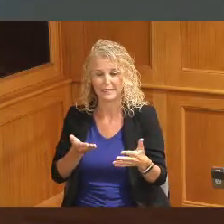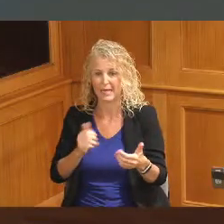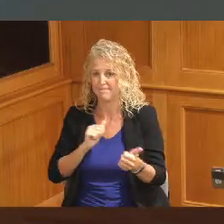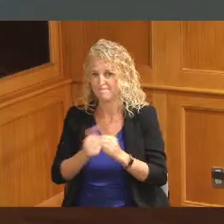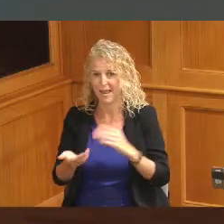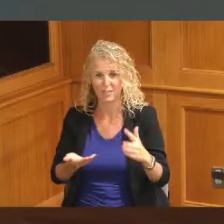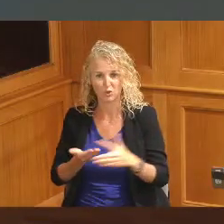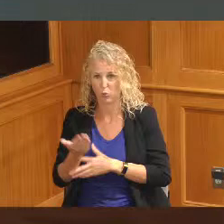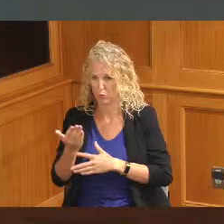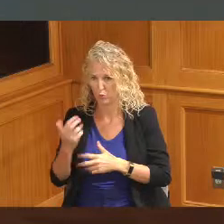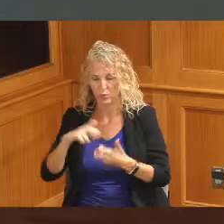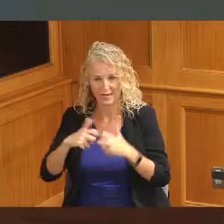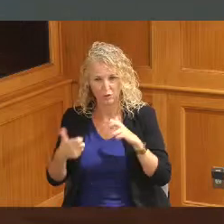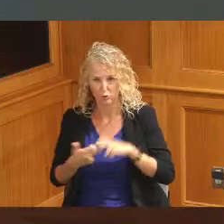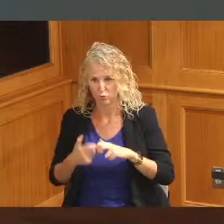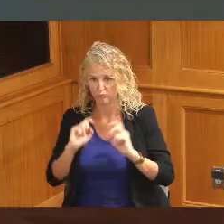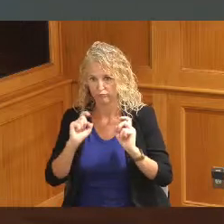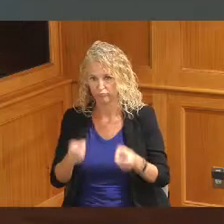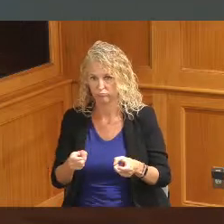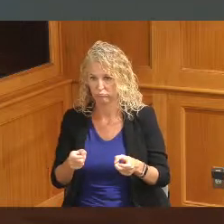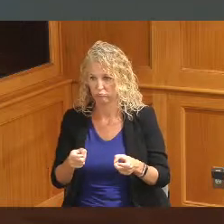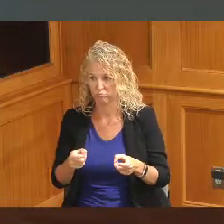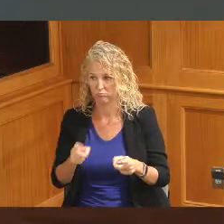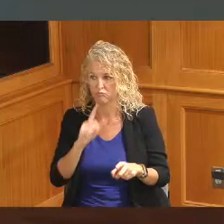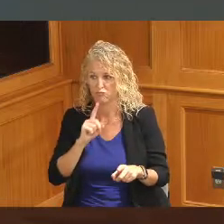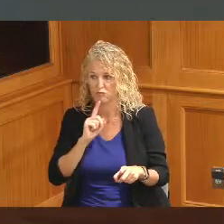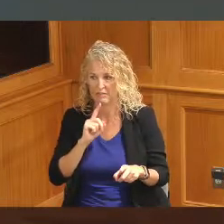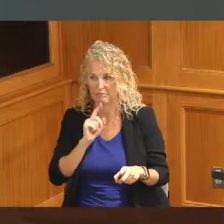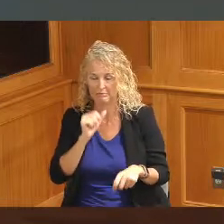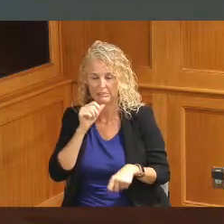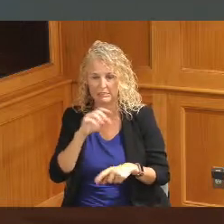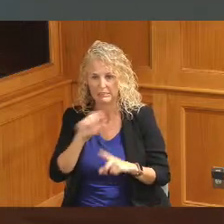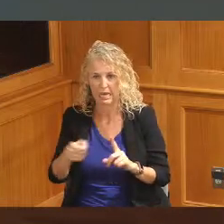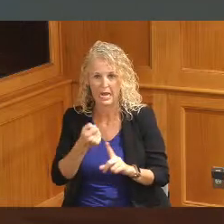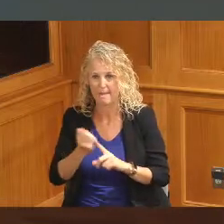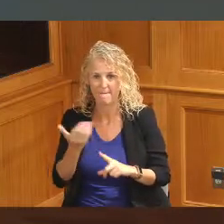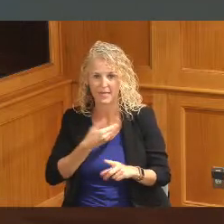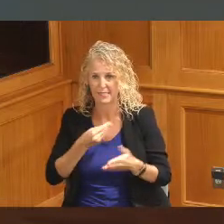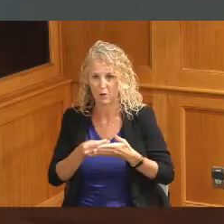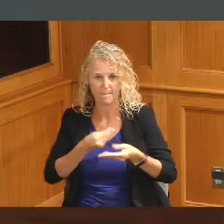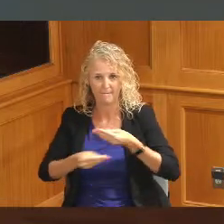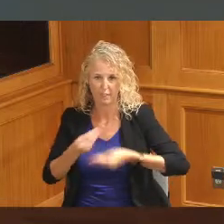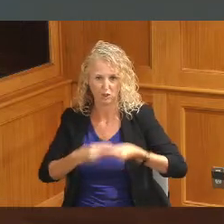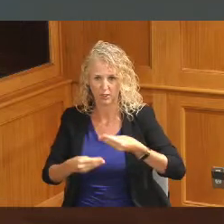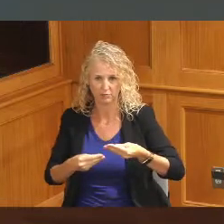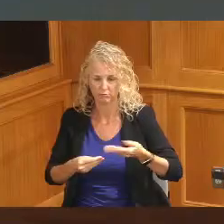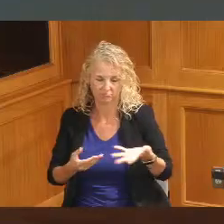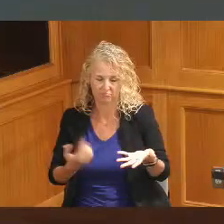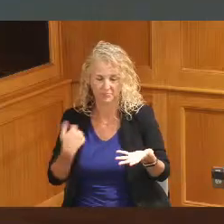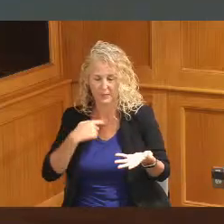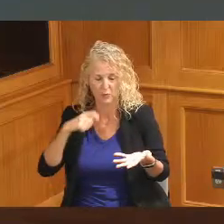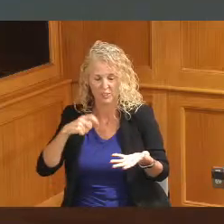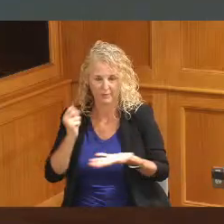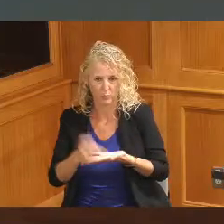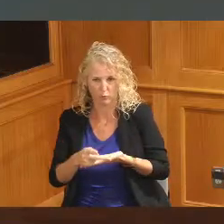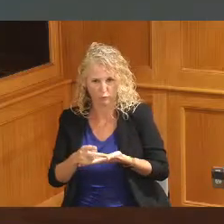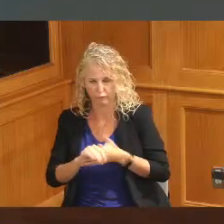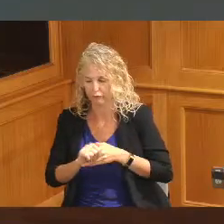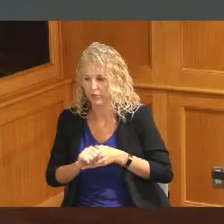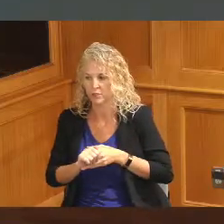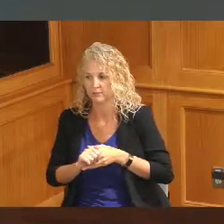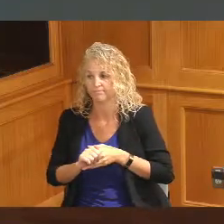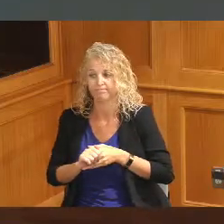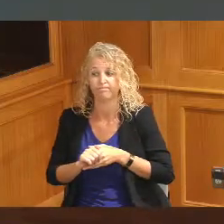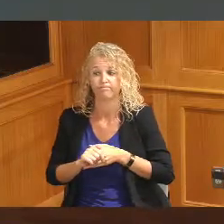conduit issuances. Ultimately does not impact the county's debt capacity. And